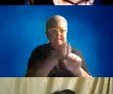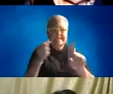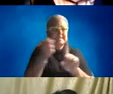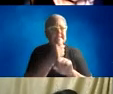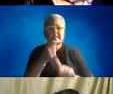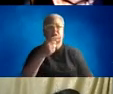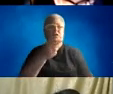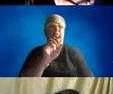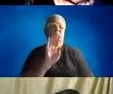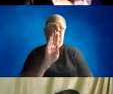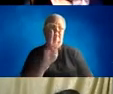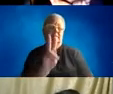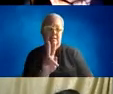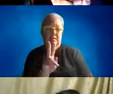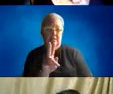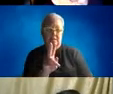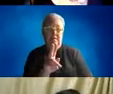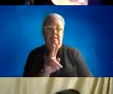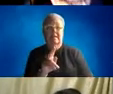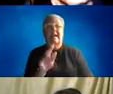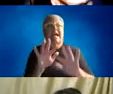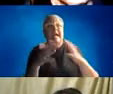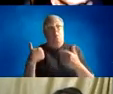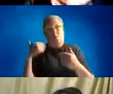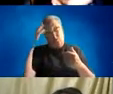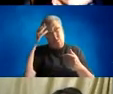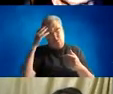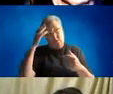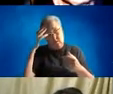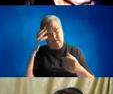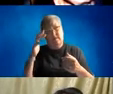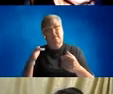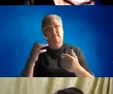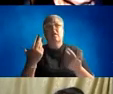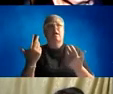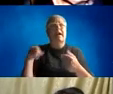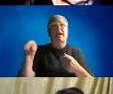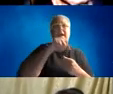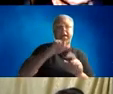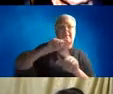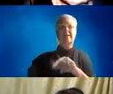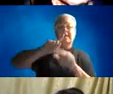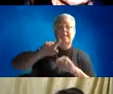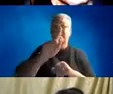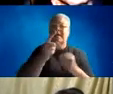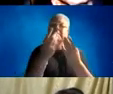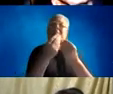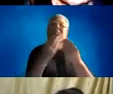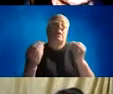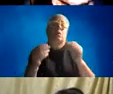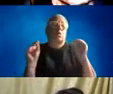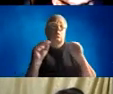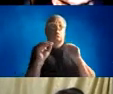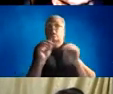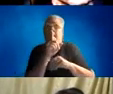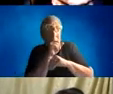it by people who reported it. And of course, there is massive underreporting. But if people knew that by